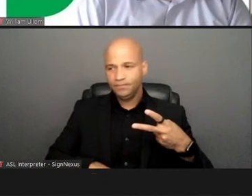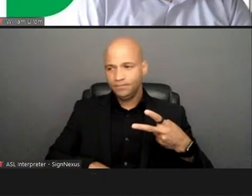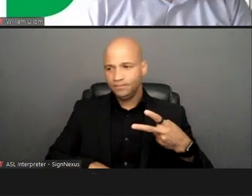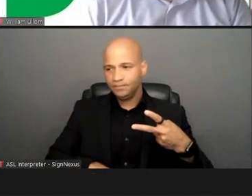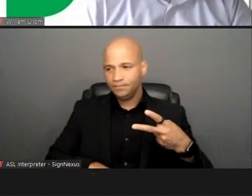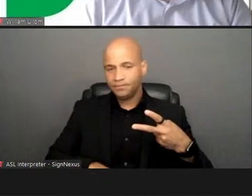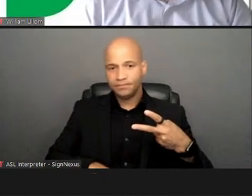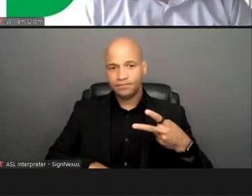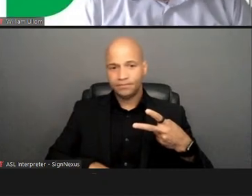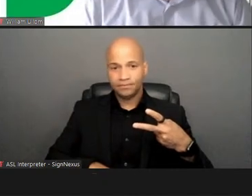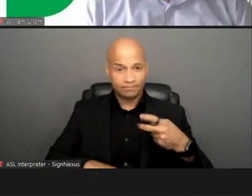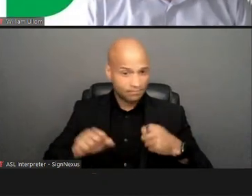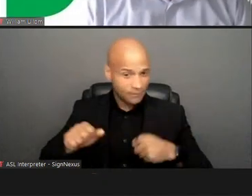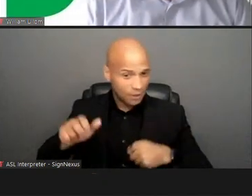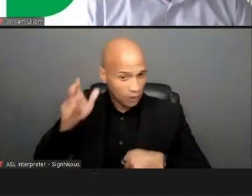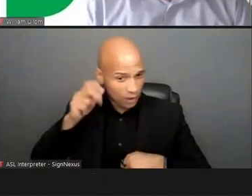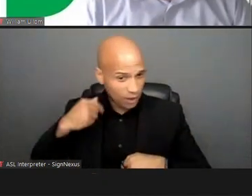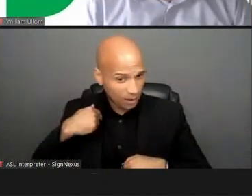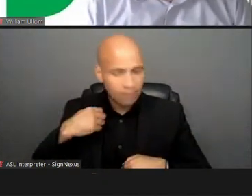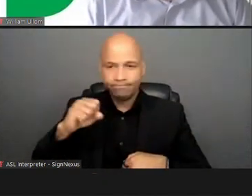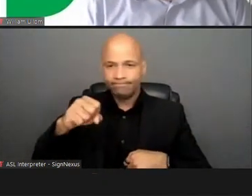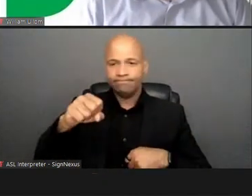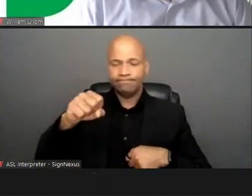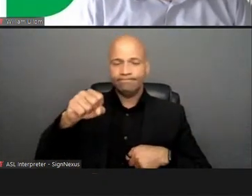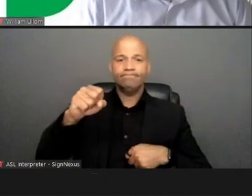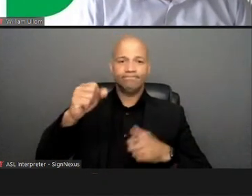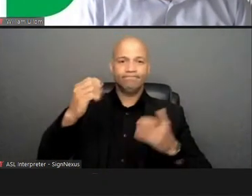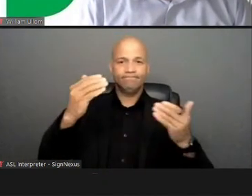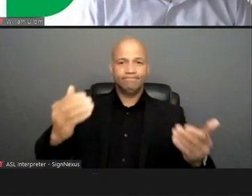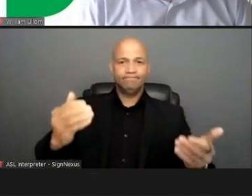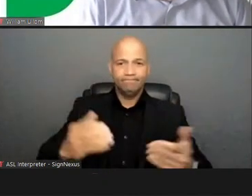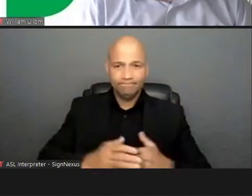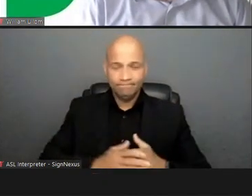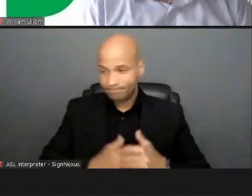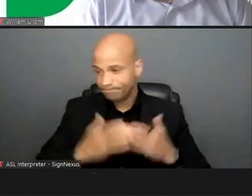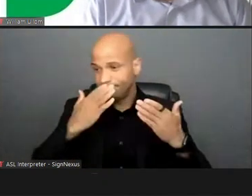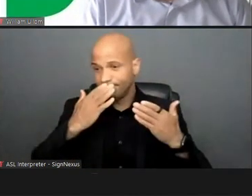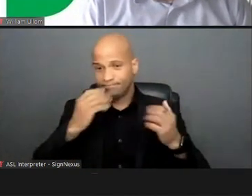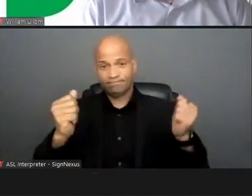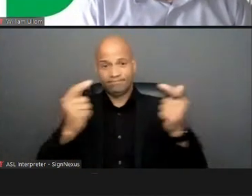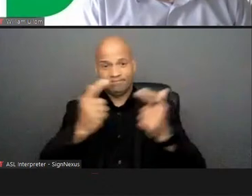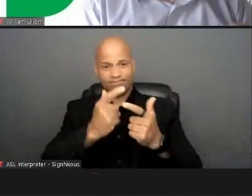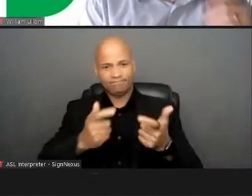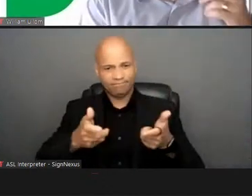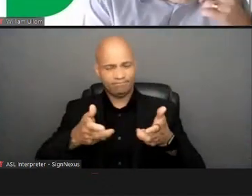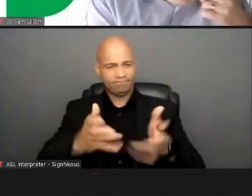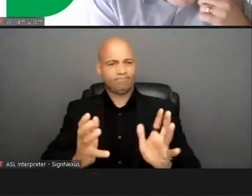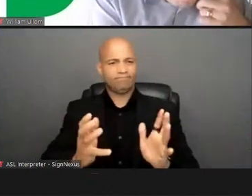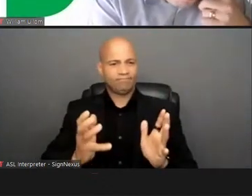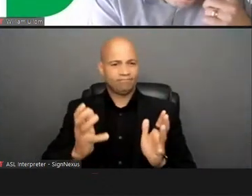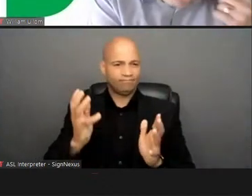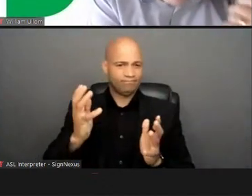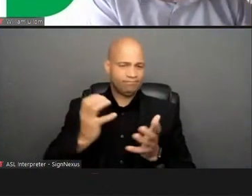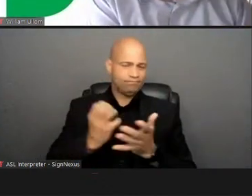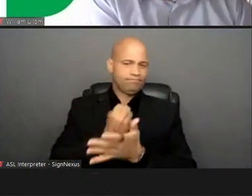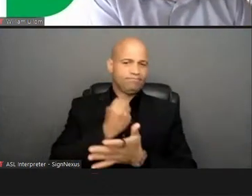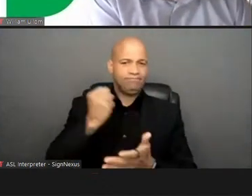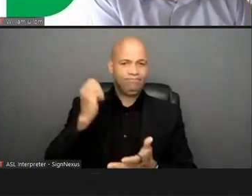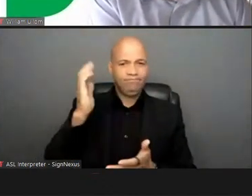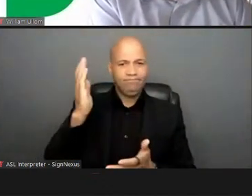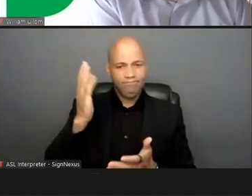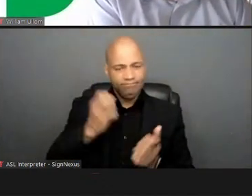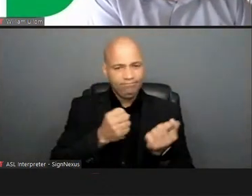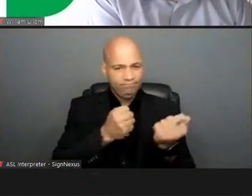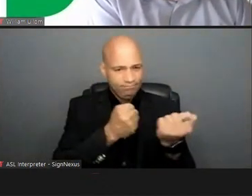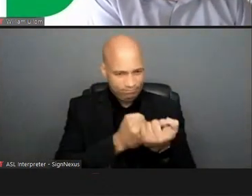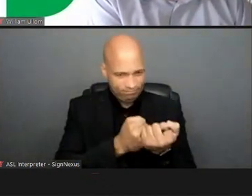hello can you hear me yes we can thank you thank you everyone for providing me with the opportunity Unity to speak in favor of congestion pricing